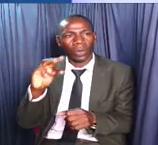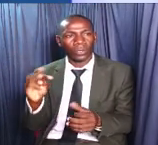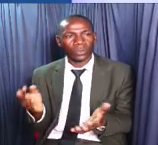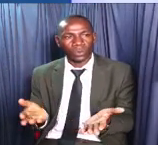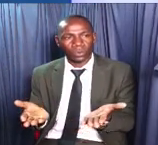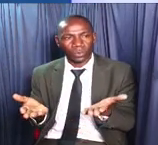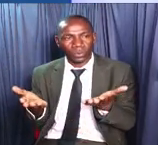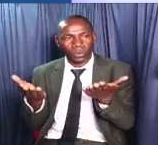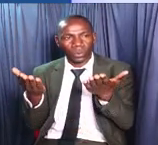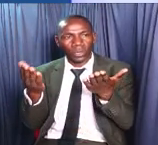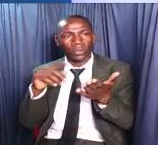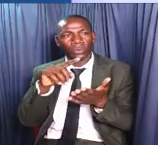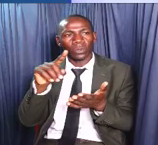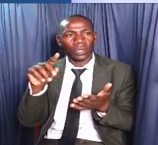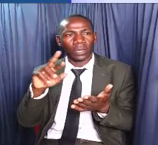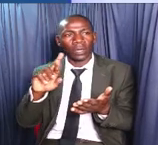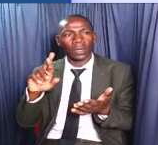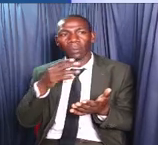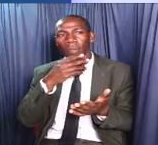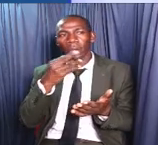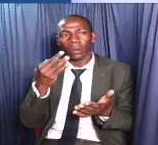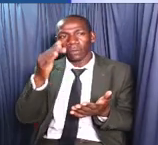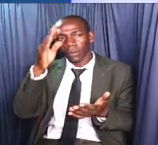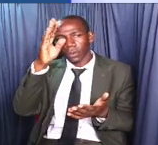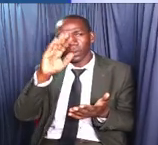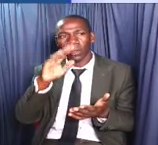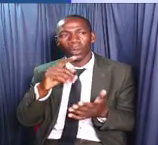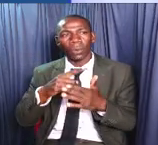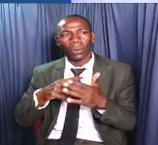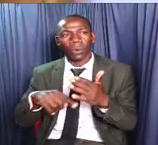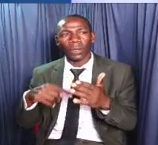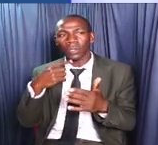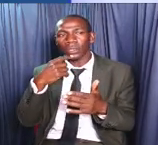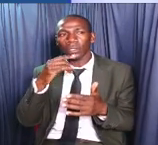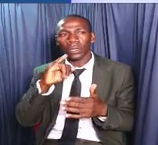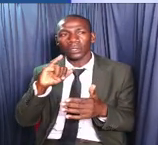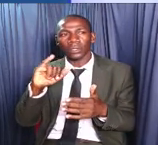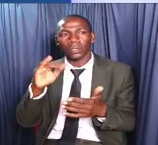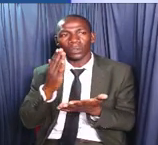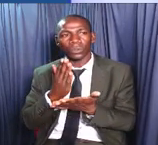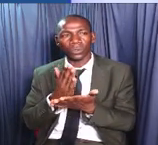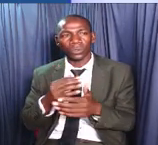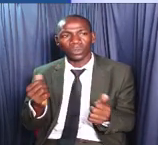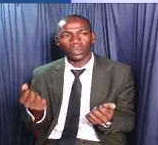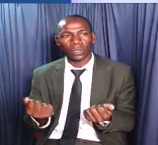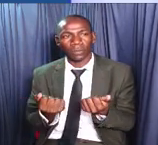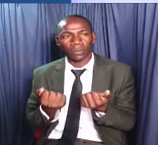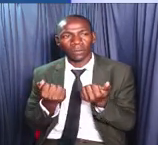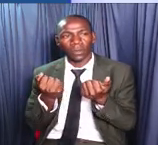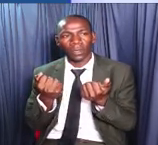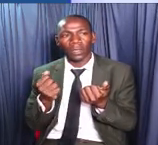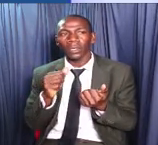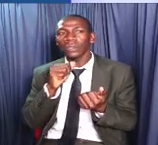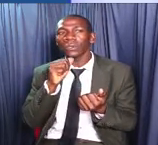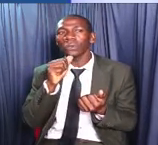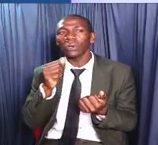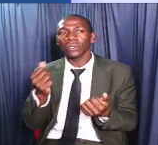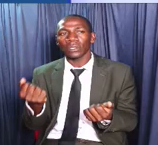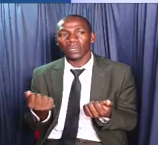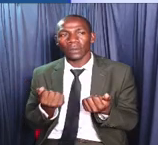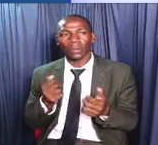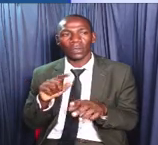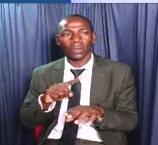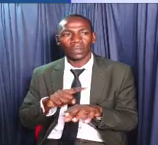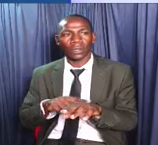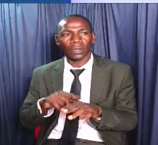Hawa ni watu wa Mungu. These are the men of God. Wanenayo ni ya kuokoa. What they are speaking is meant to save. Na yeye hajaokoka. And she was not saved that